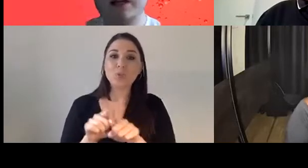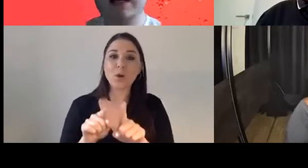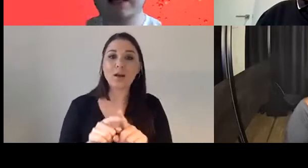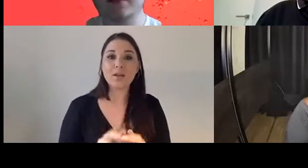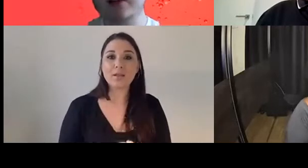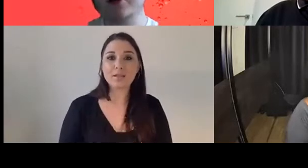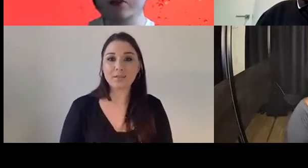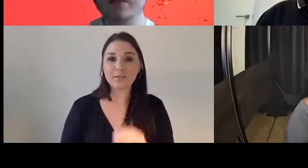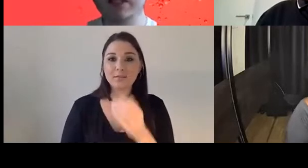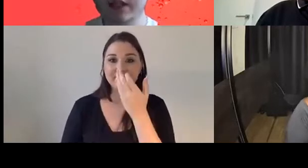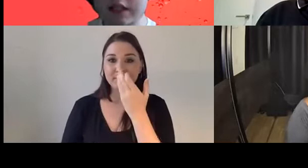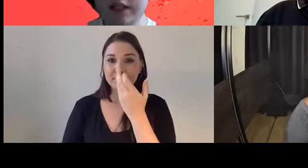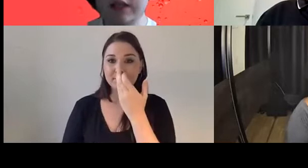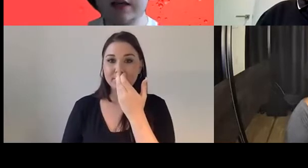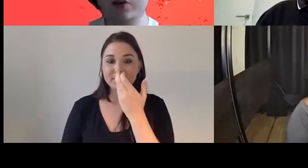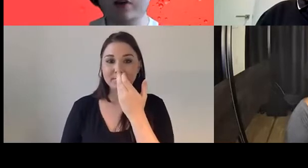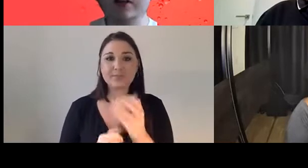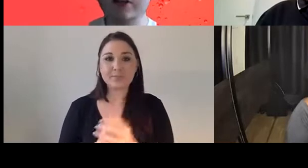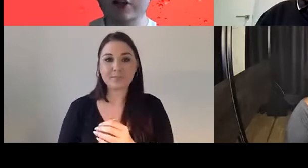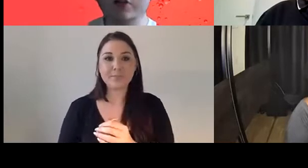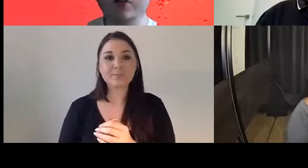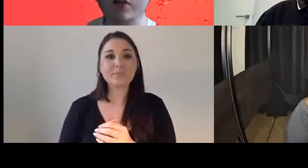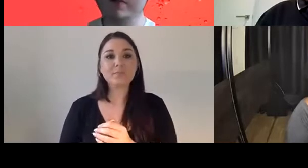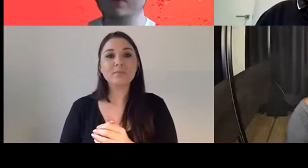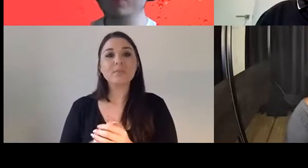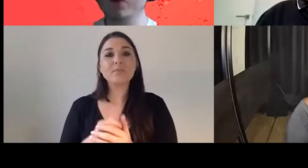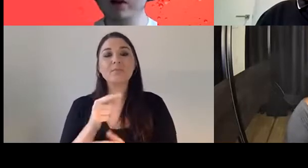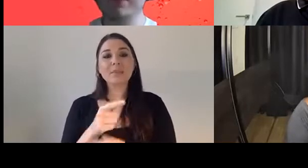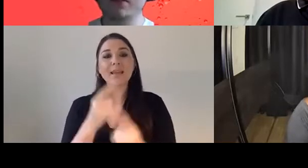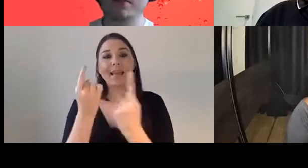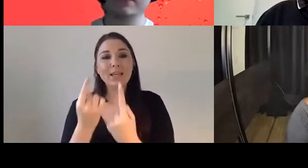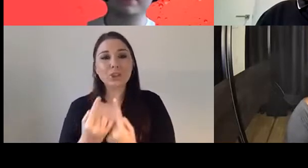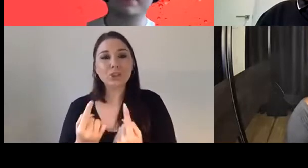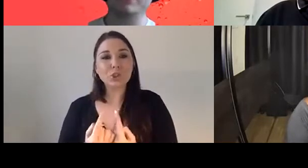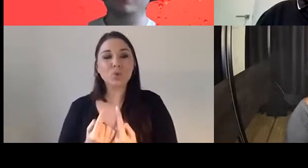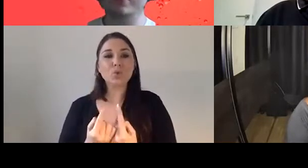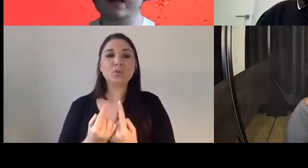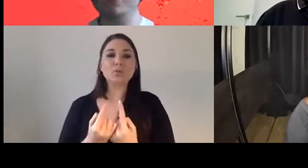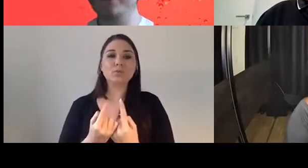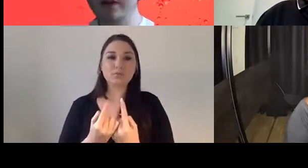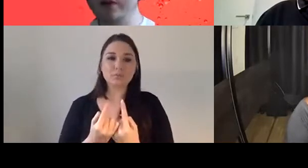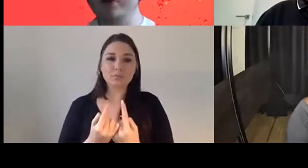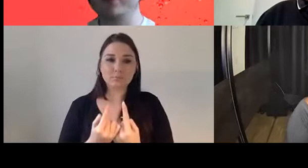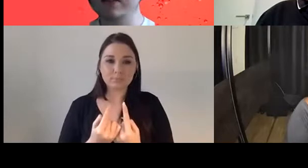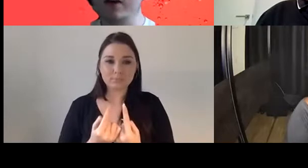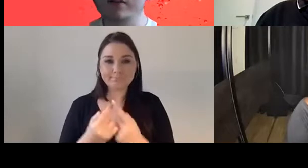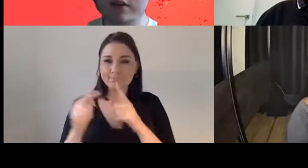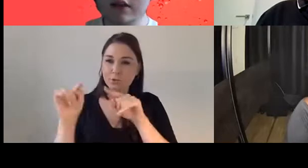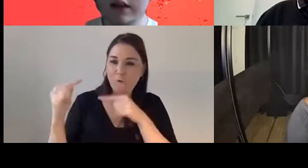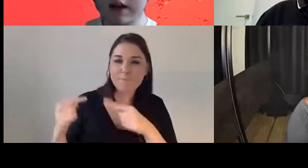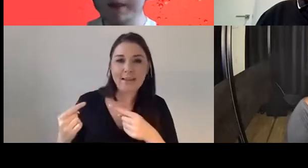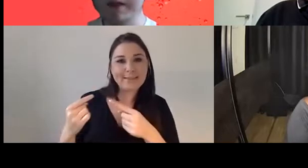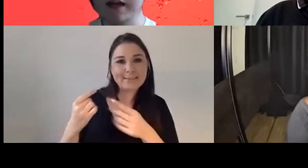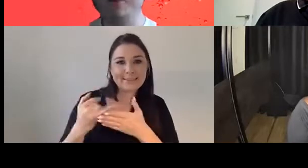with many classifications of disability, addressing the issues of some will inevitably sort of conflict with addressing